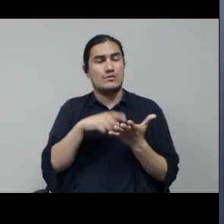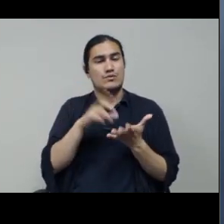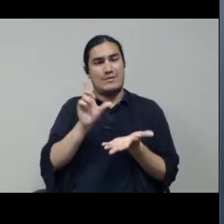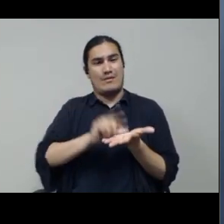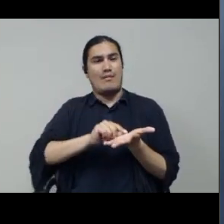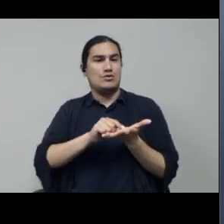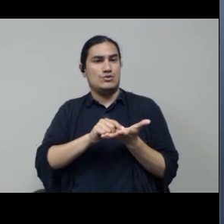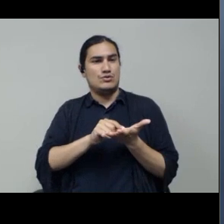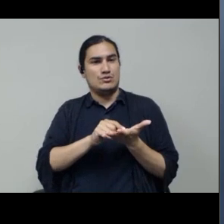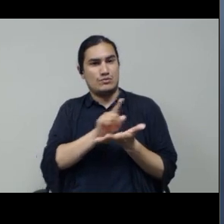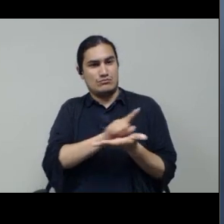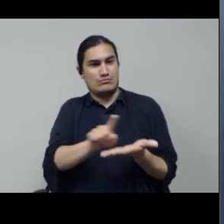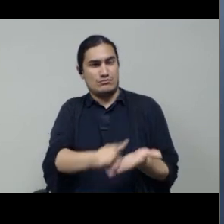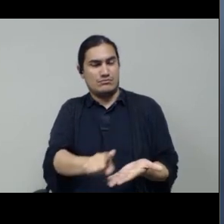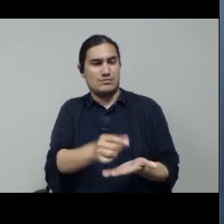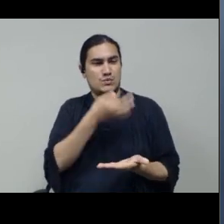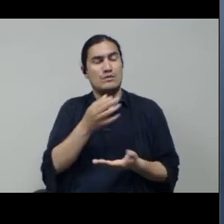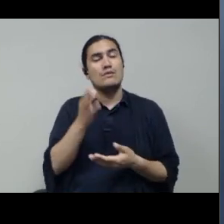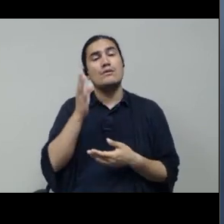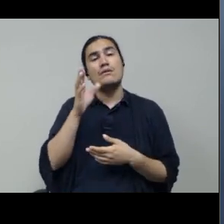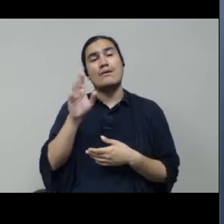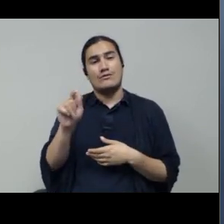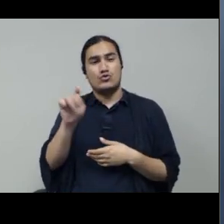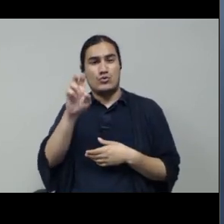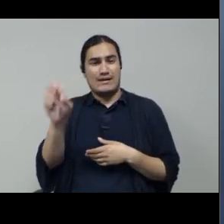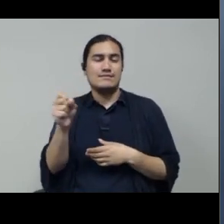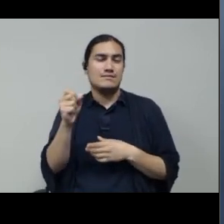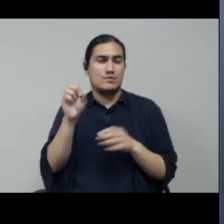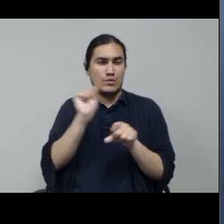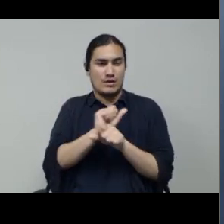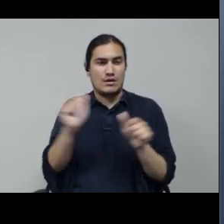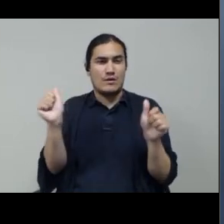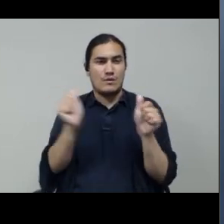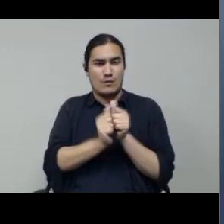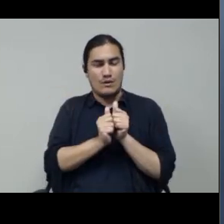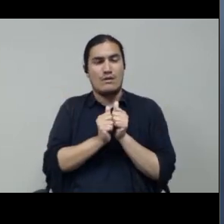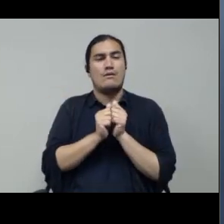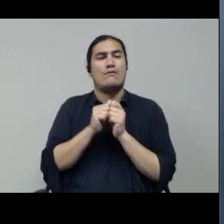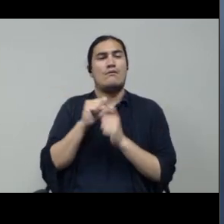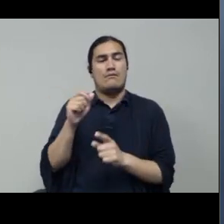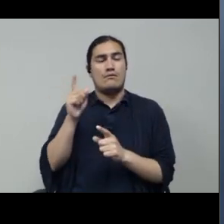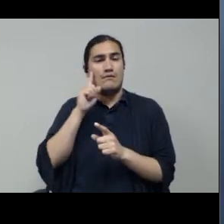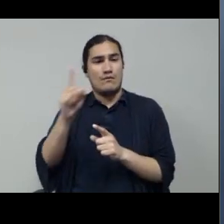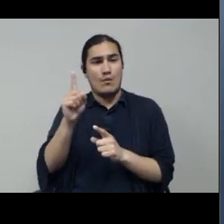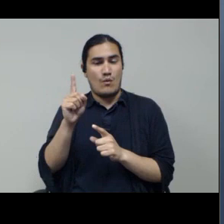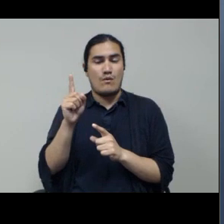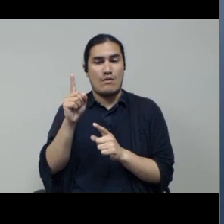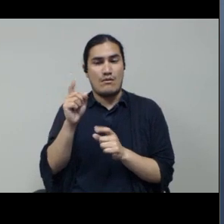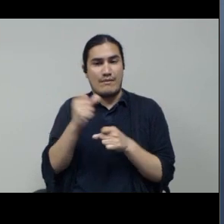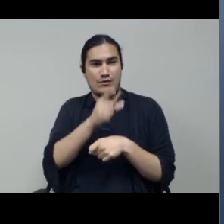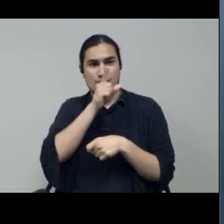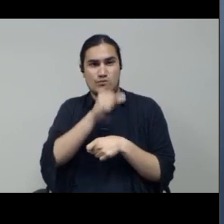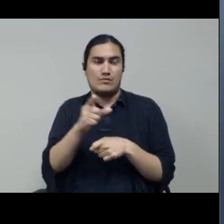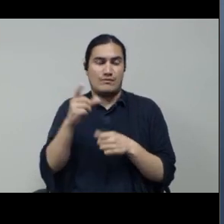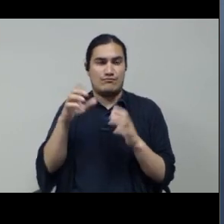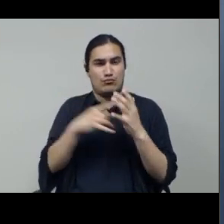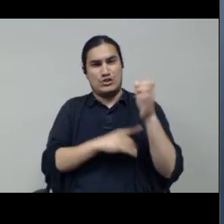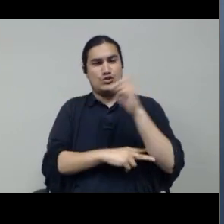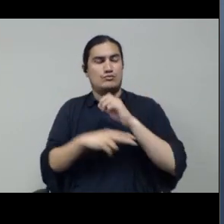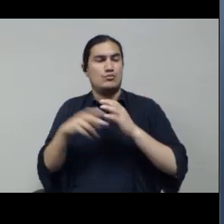weeks. CalSTA is coordinating with the Federal Highway Administration to host a webinar on the Bridge Investment Program. CalSTA wants